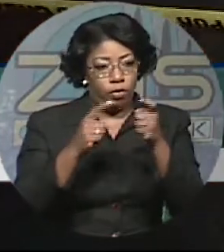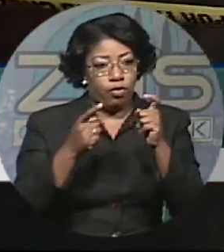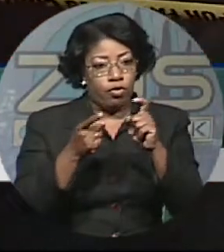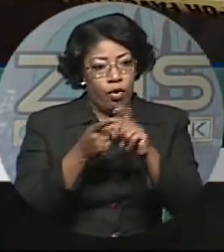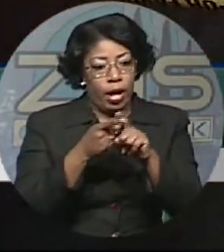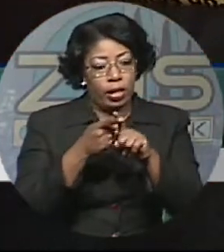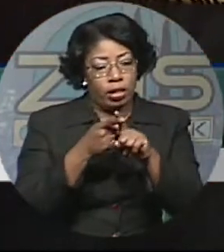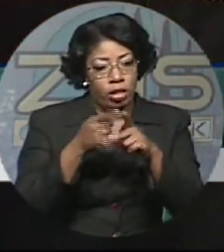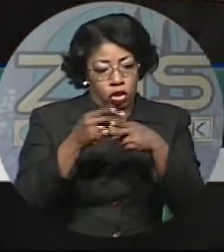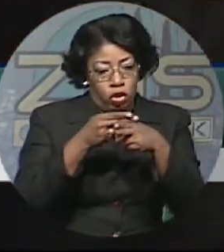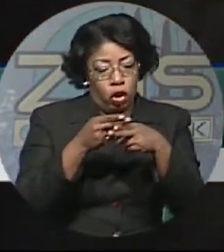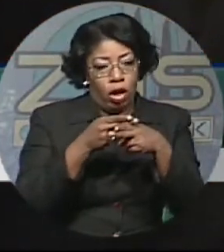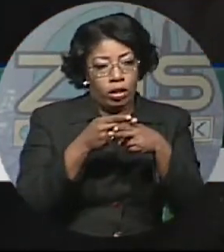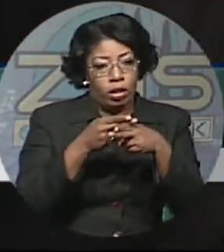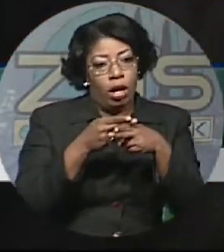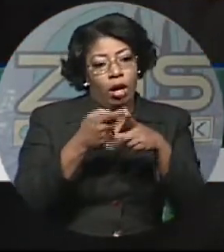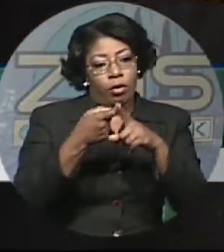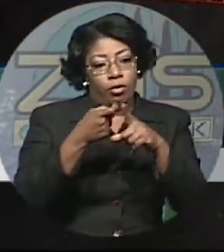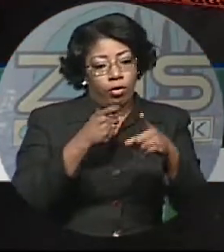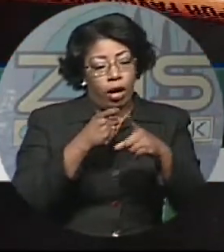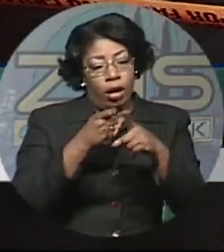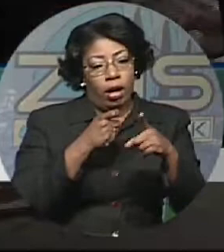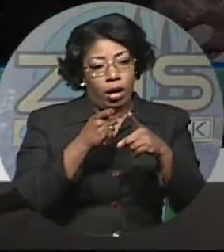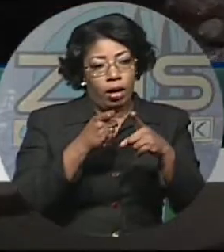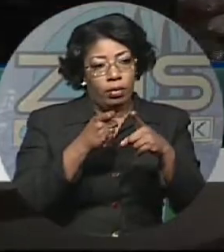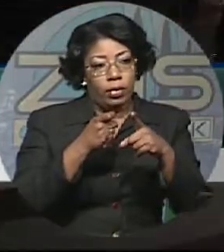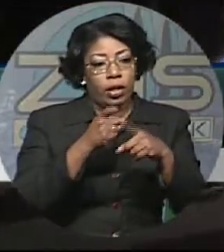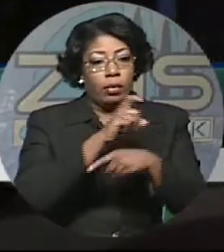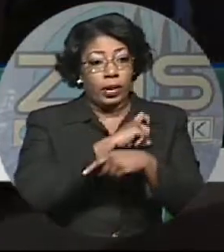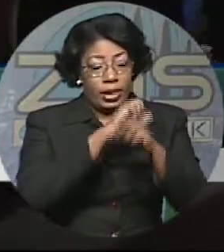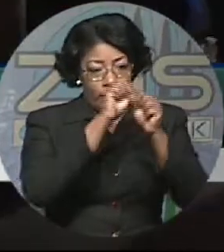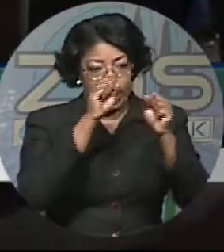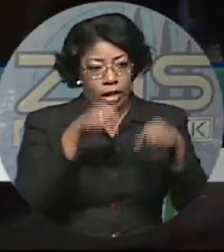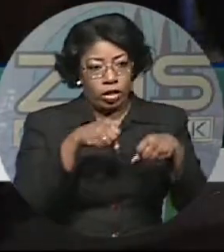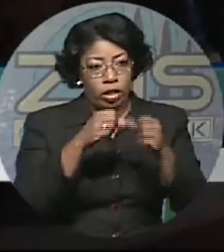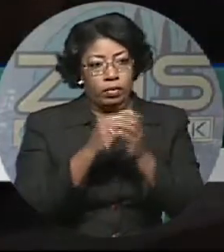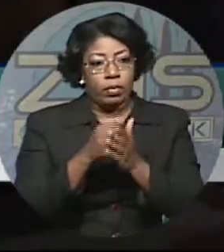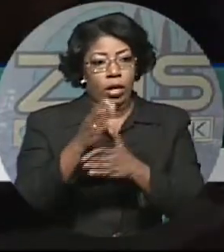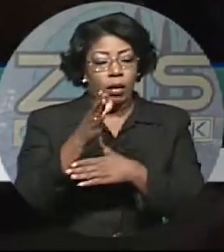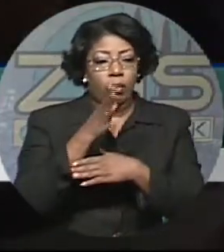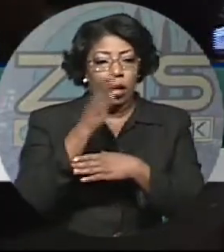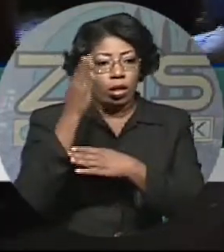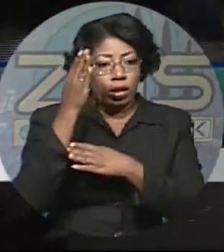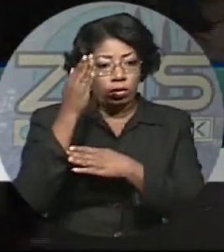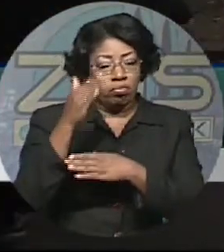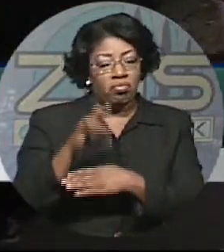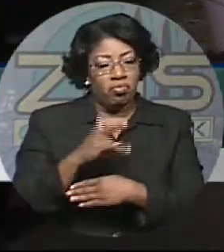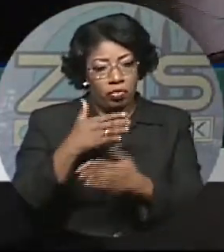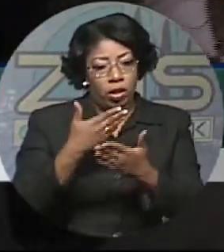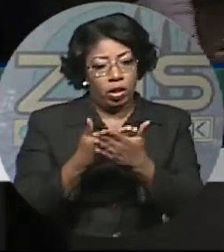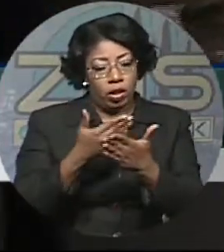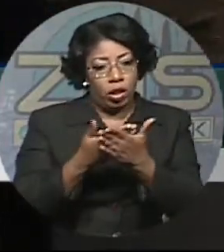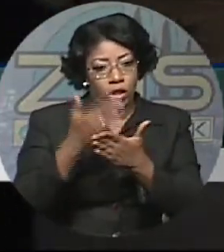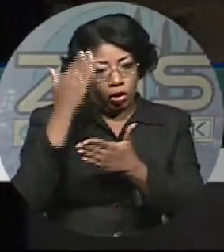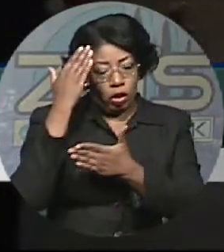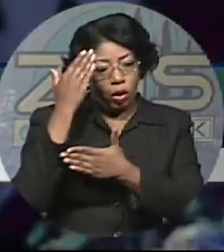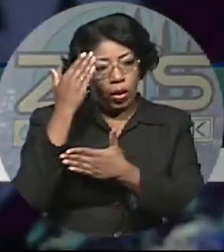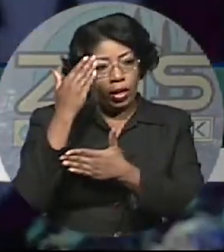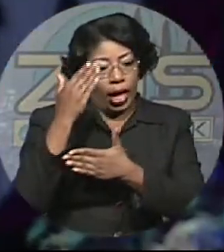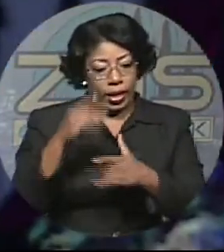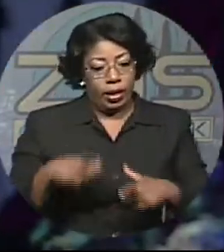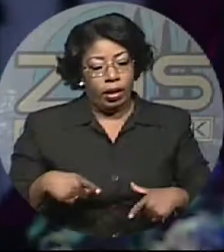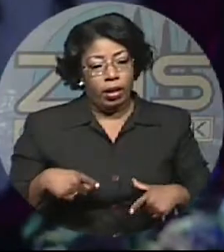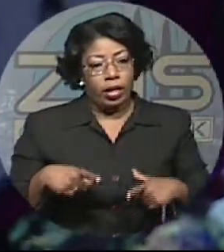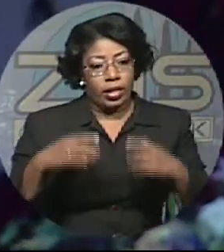away from the Grove Police Station. His mother says she finds comfort in knowing that her son gave his life to Christ after his release from prison recently.